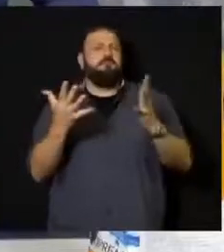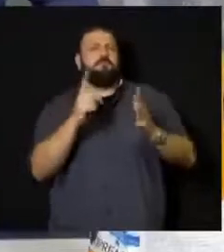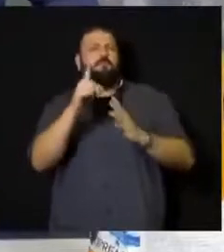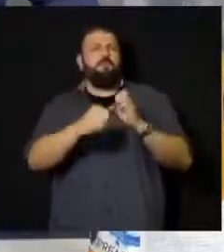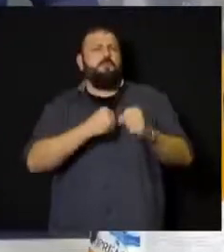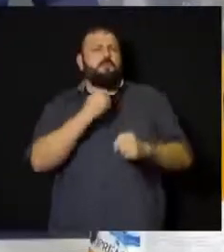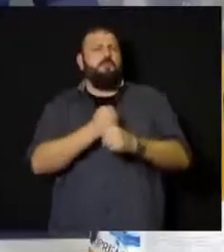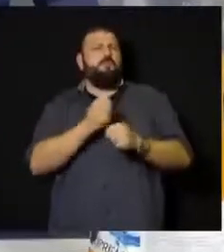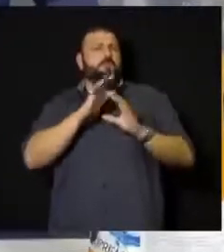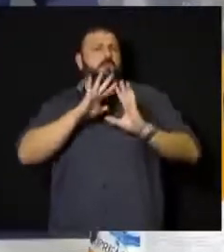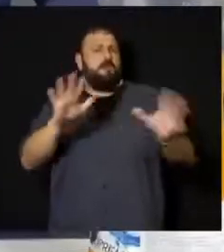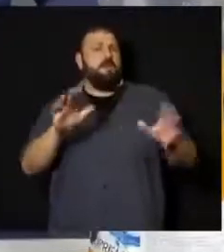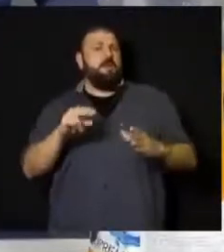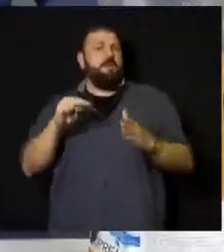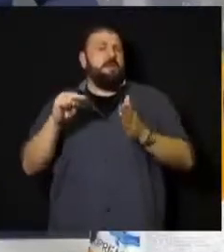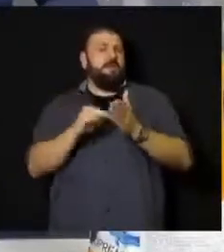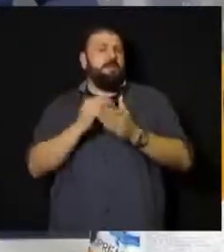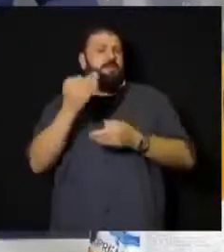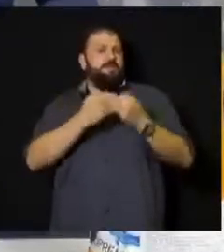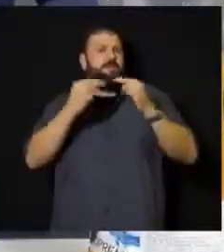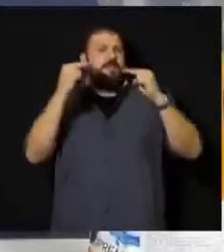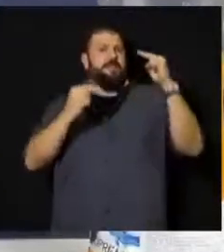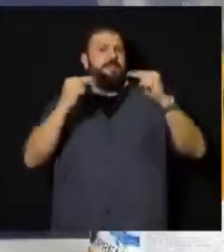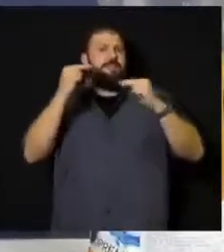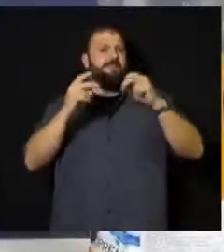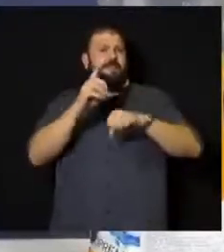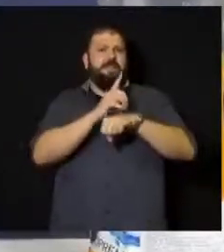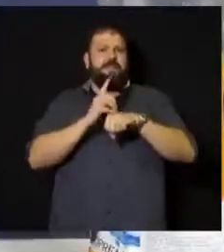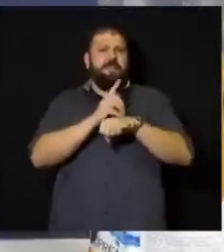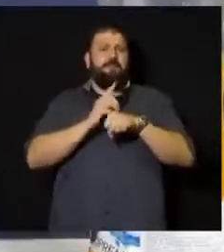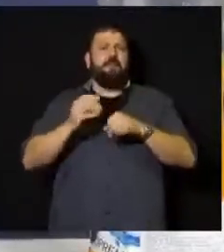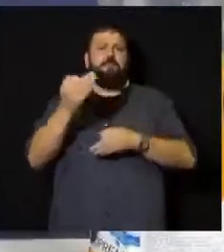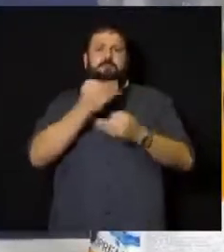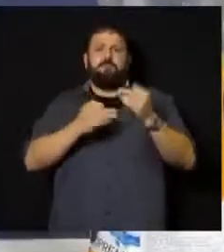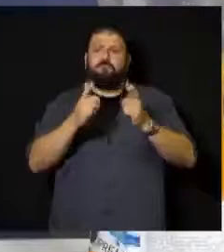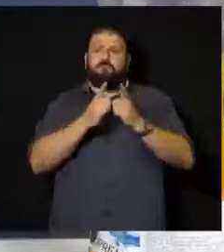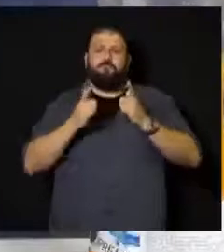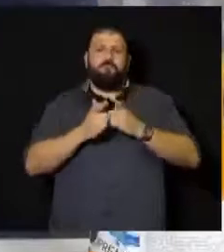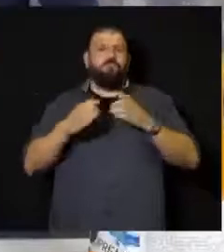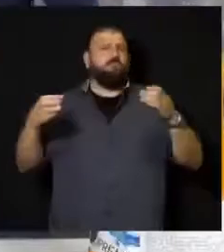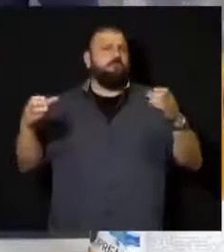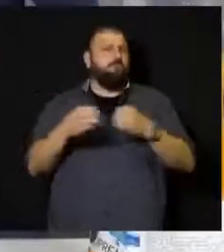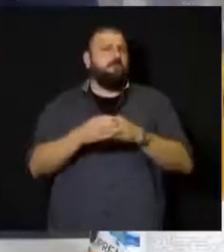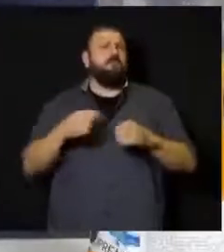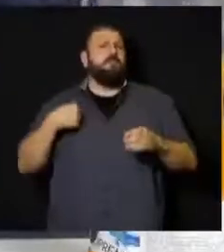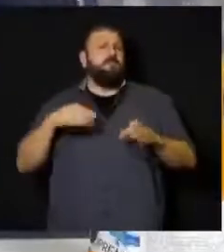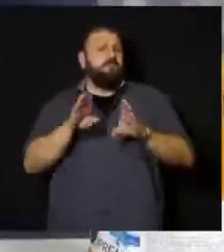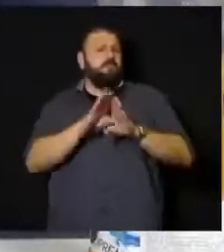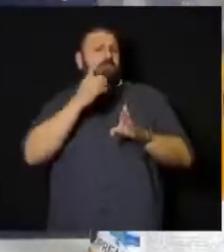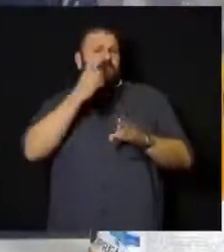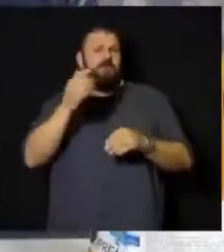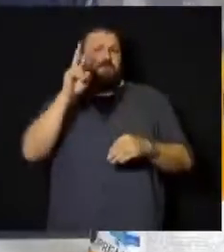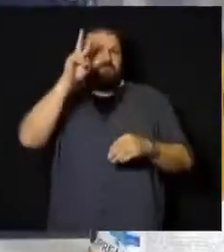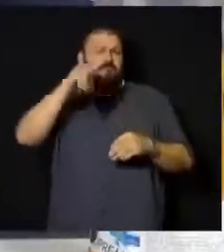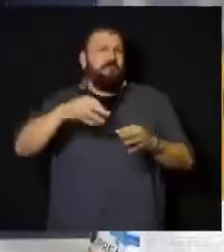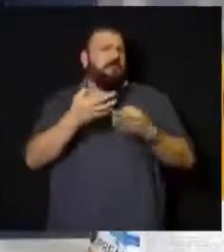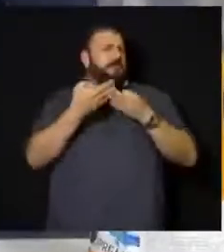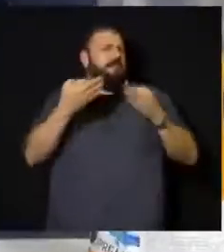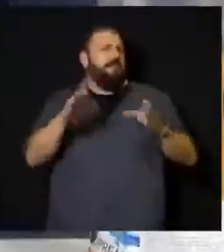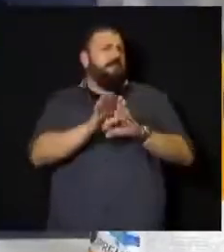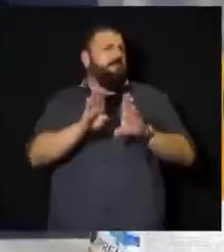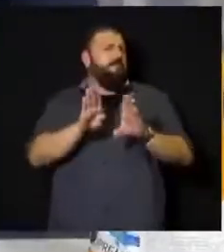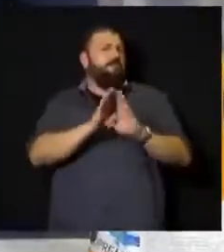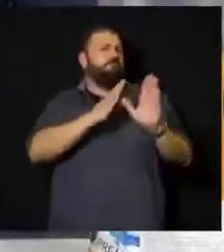almost a year now, we qualified to the diamond level. And of course, this was a boom, because I call it like the promised